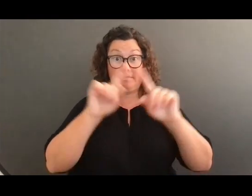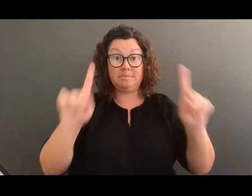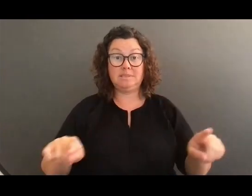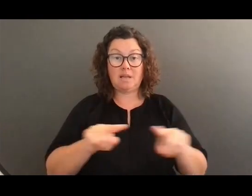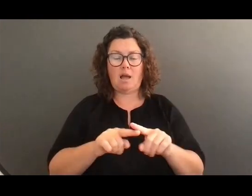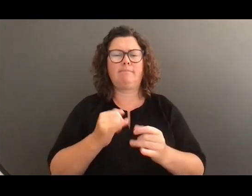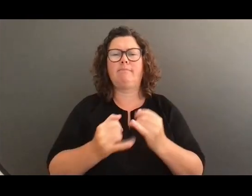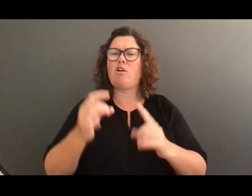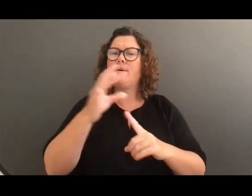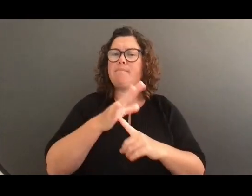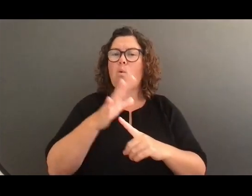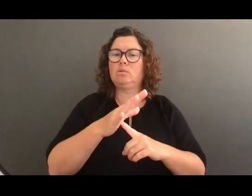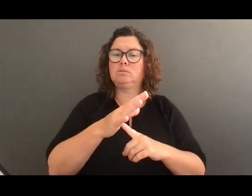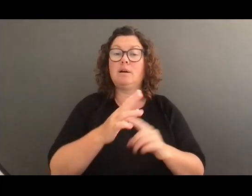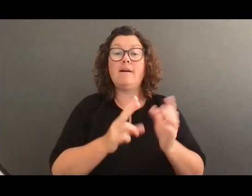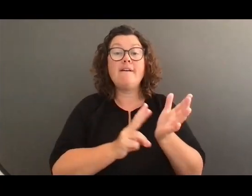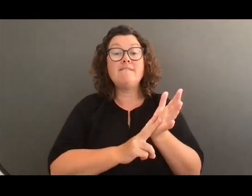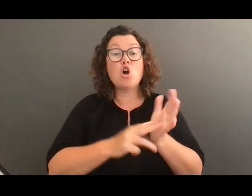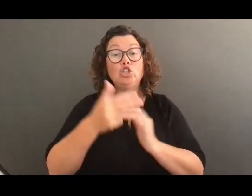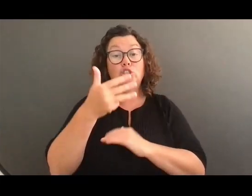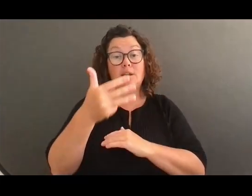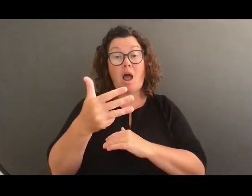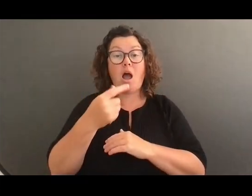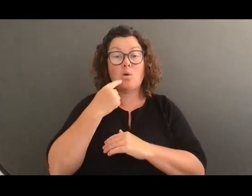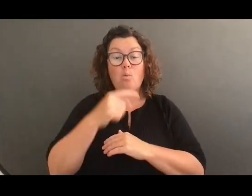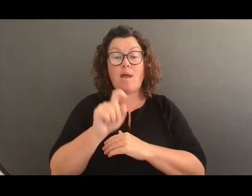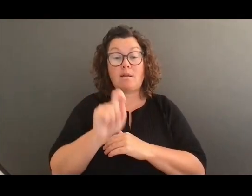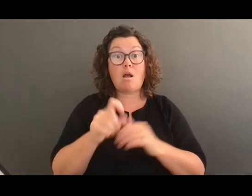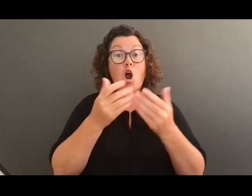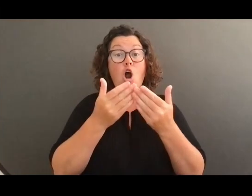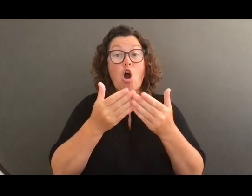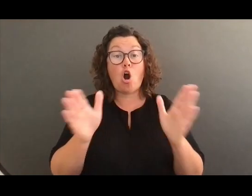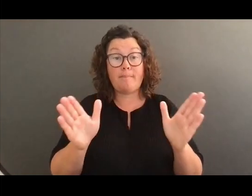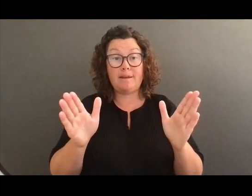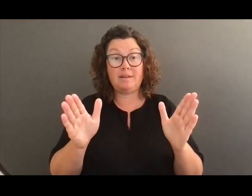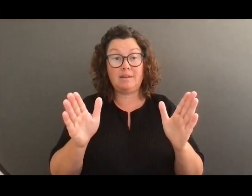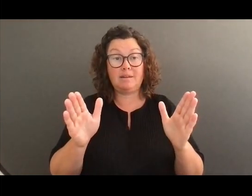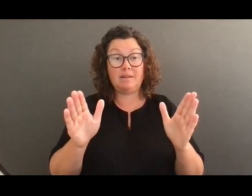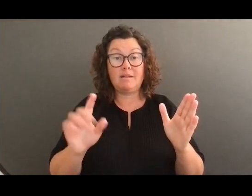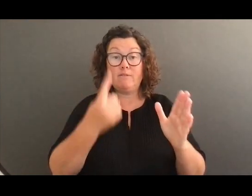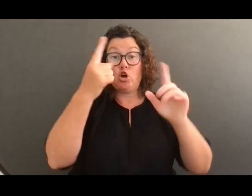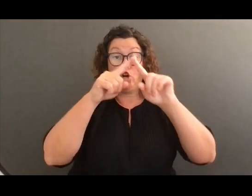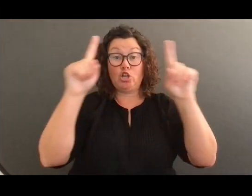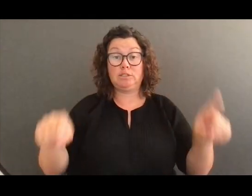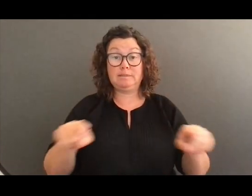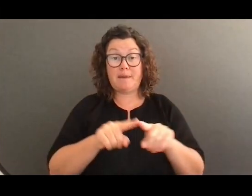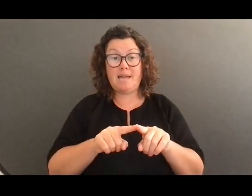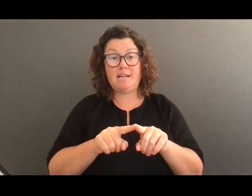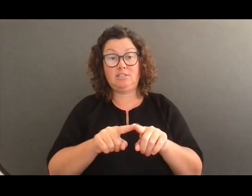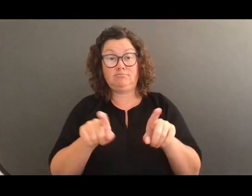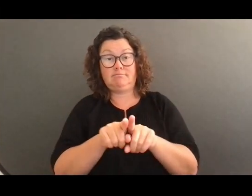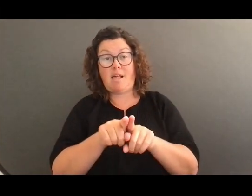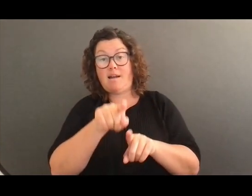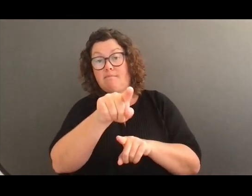you open version 9 of the Australian curriculum, this is your landing page. And you can see that there